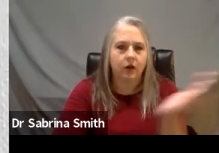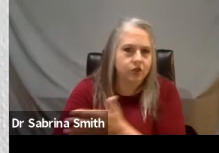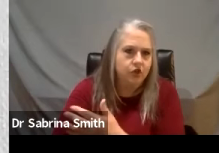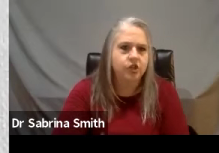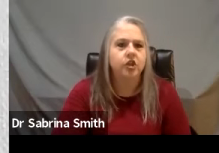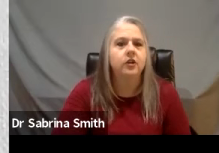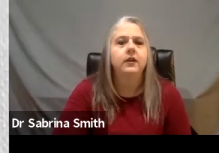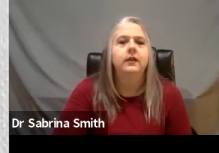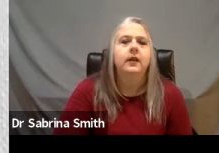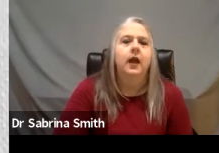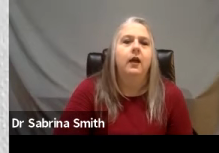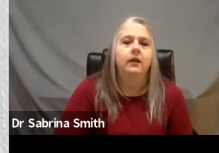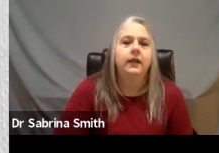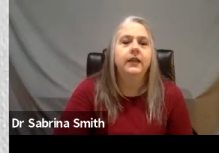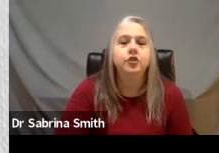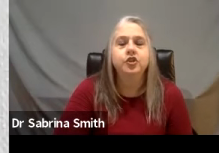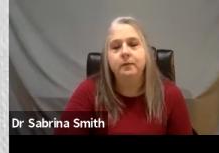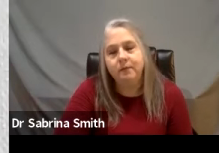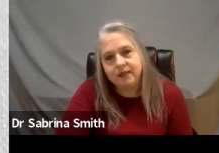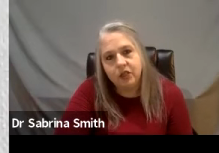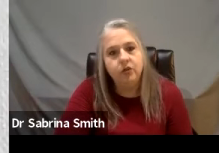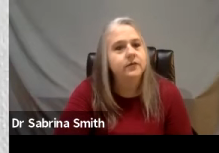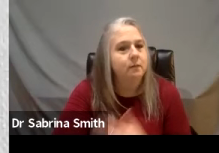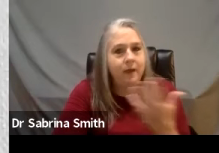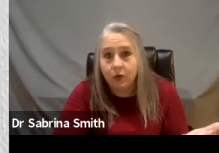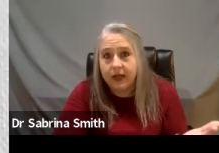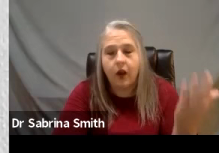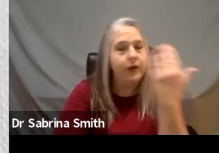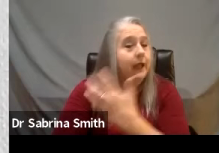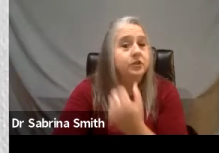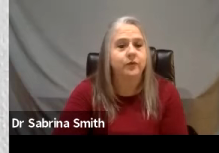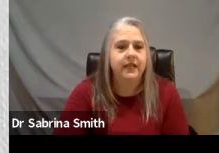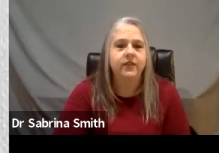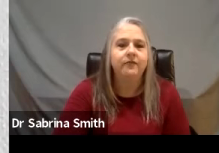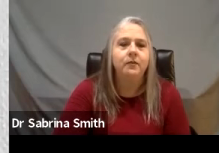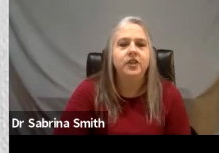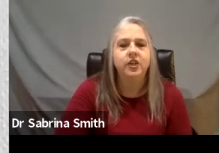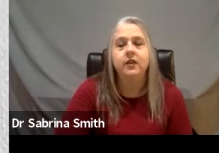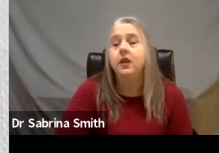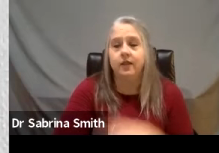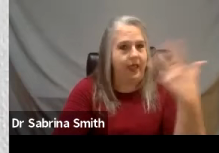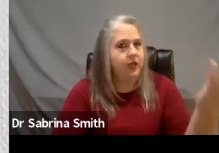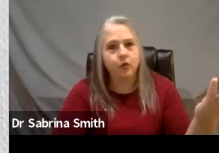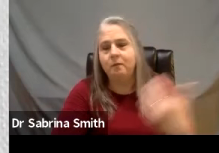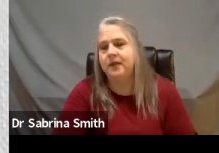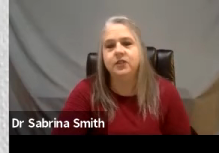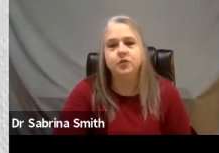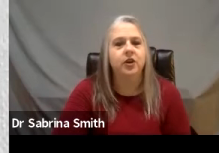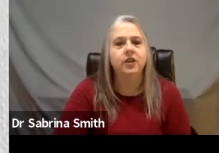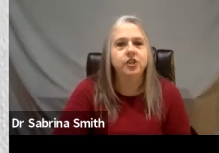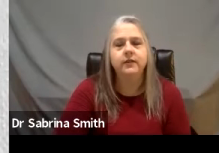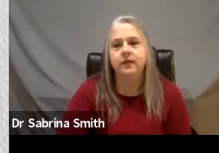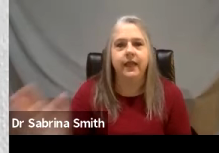Grammar or structure, any intrusion, miscues, memory. Are we able to retain the information? The actual